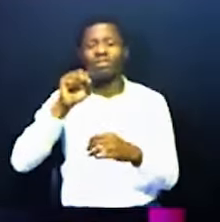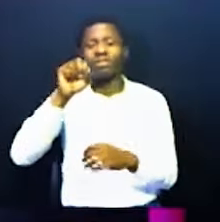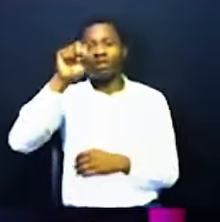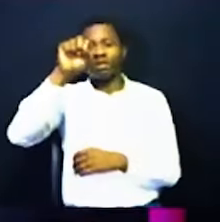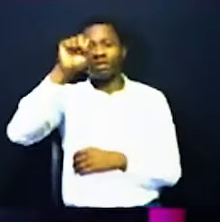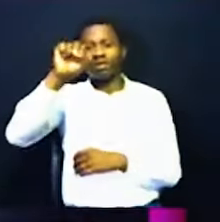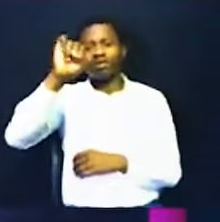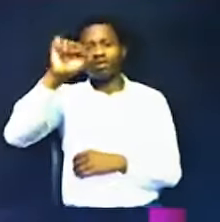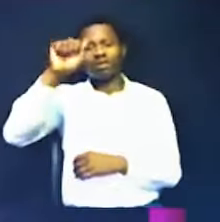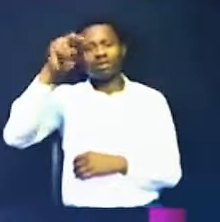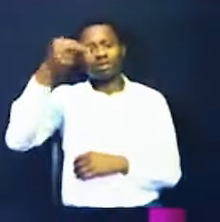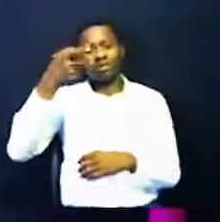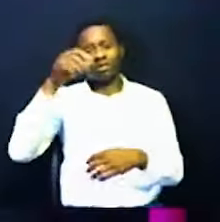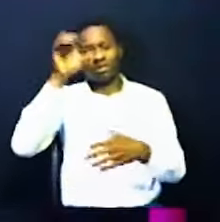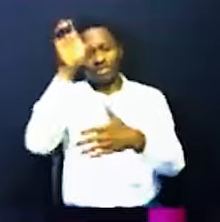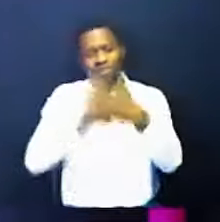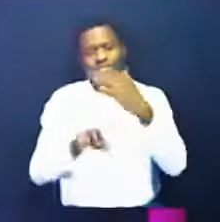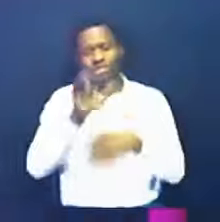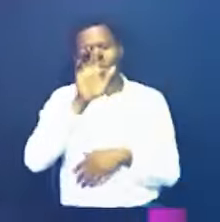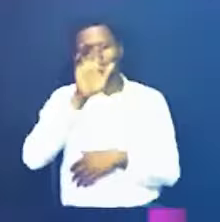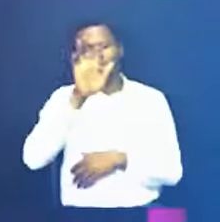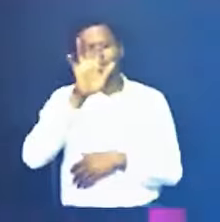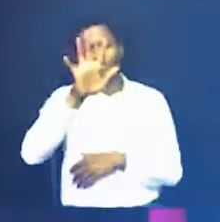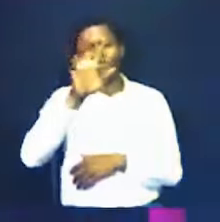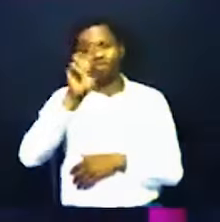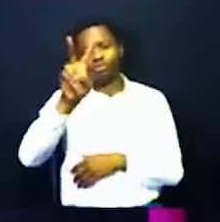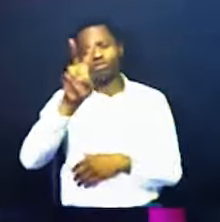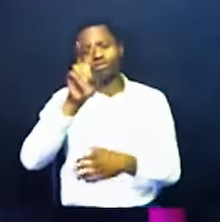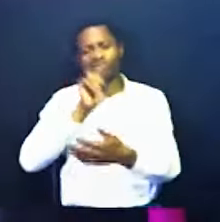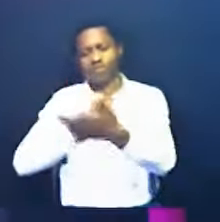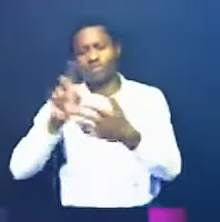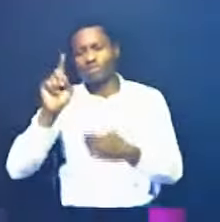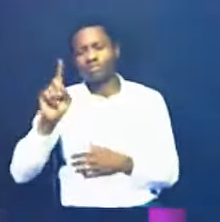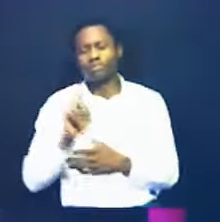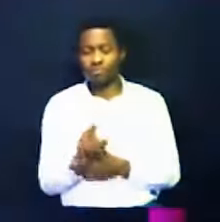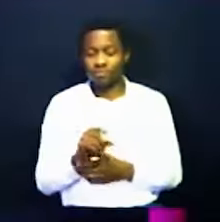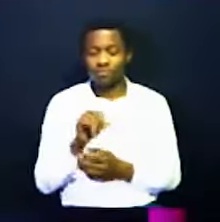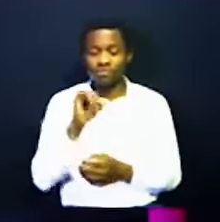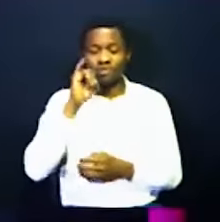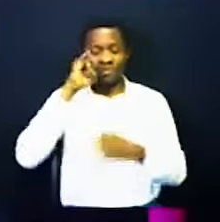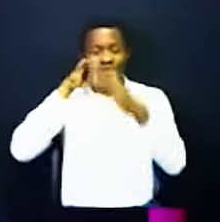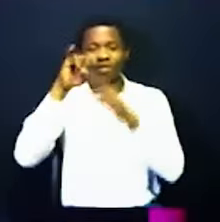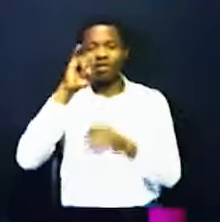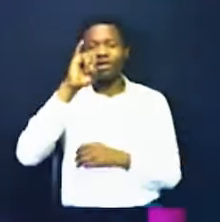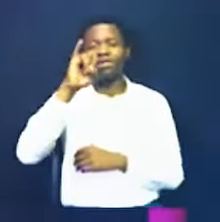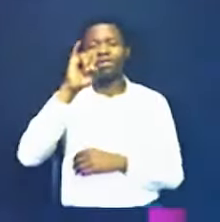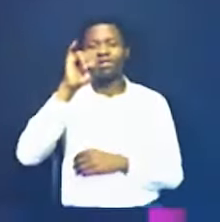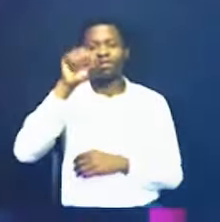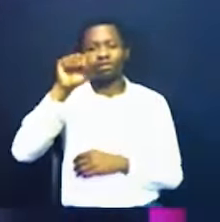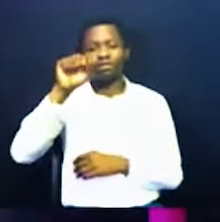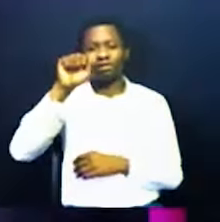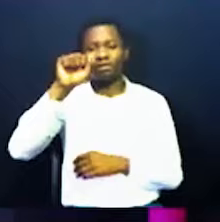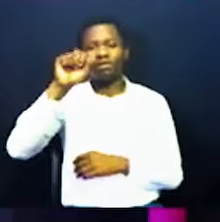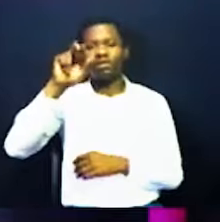52. From verse 1. Isaiah 52 from 1.